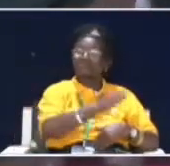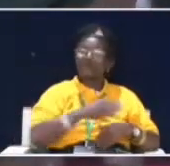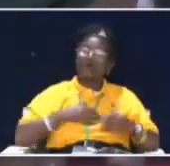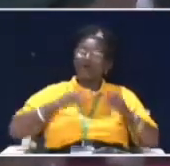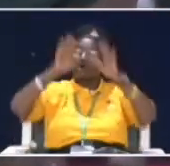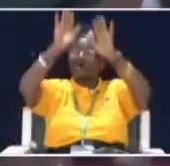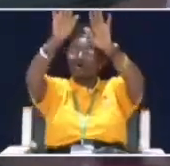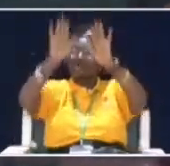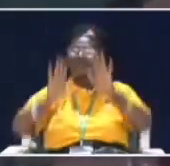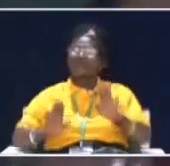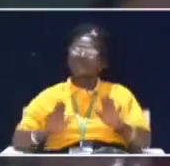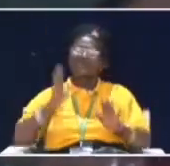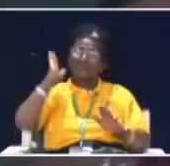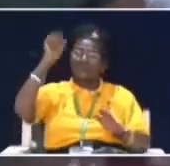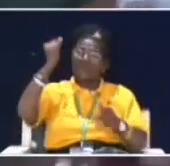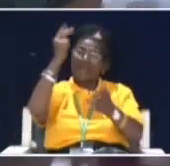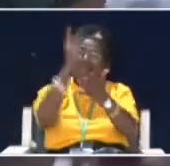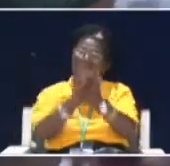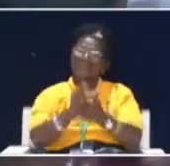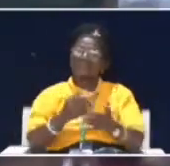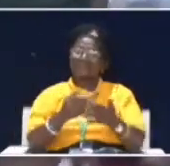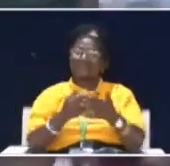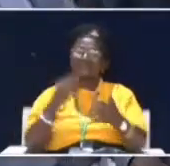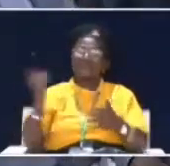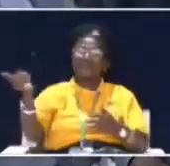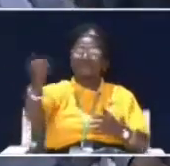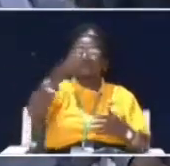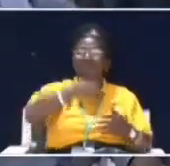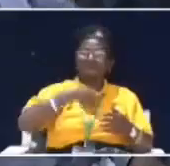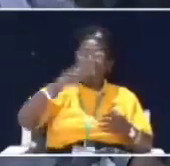before you know you need it. Amen.